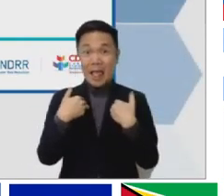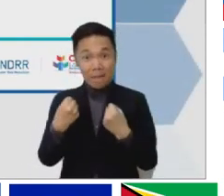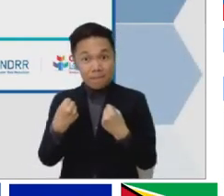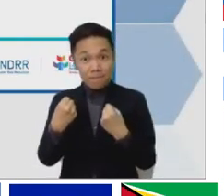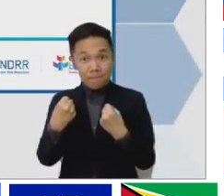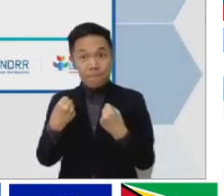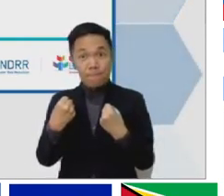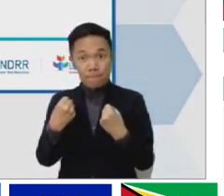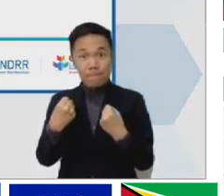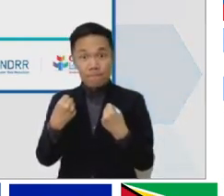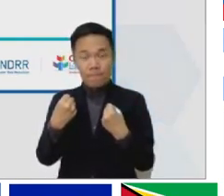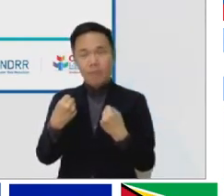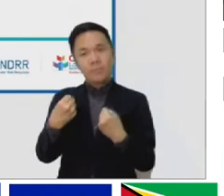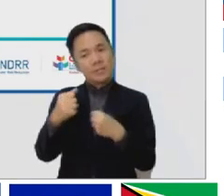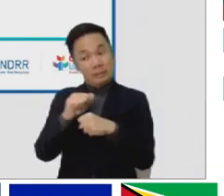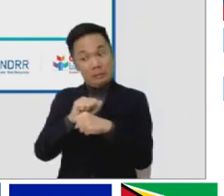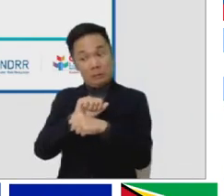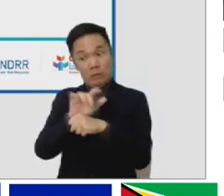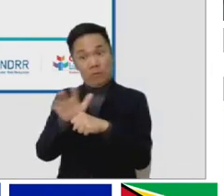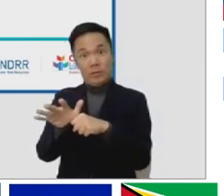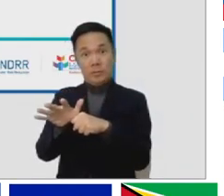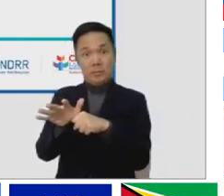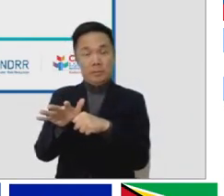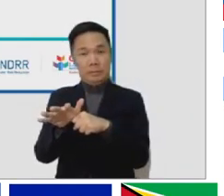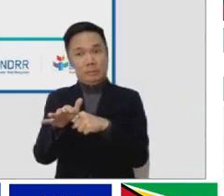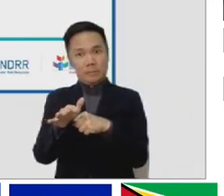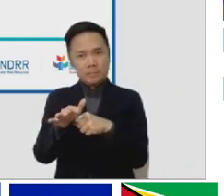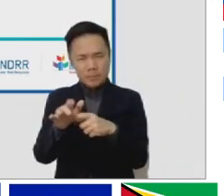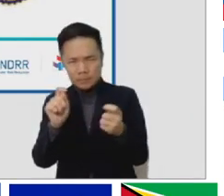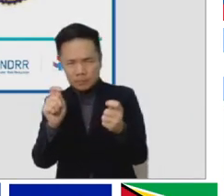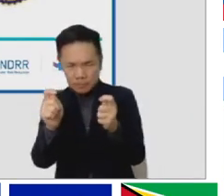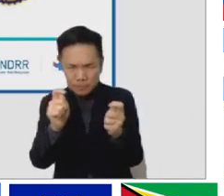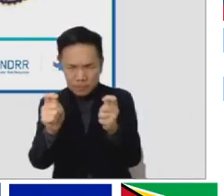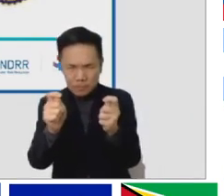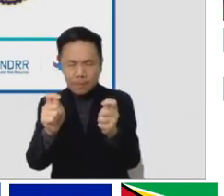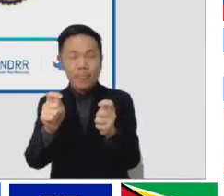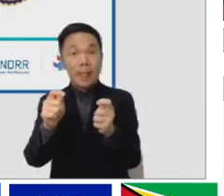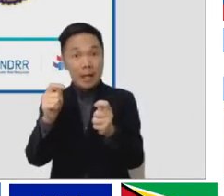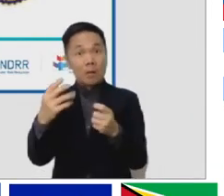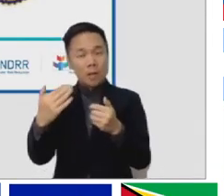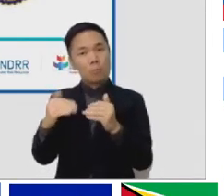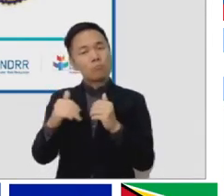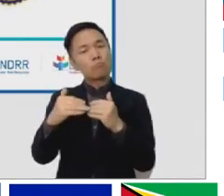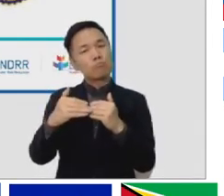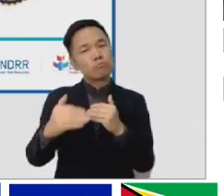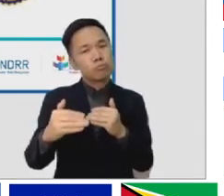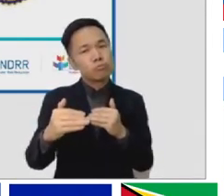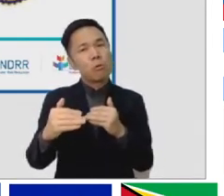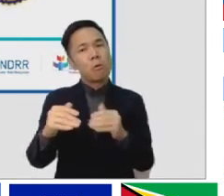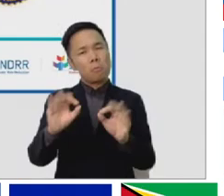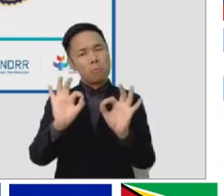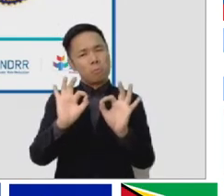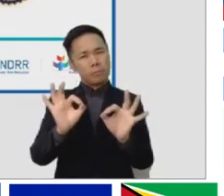the COVID-19 pandemic. And this arrangement is still working. We